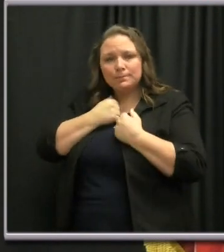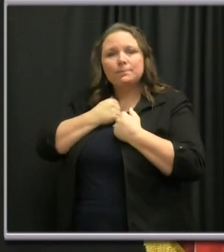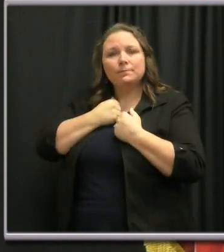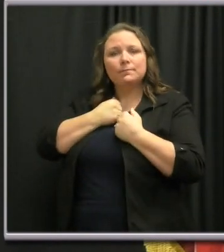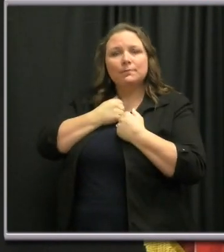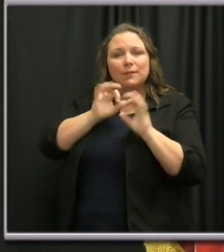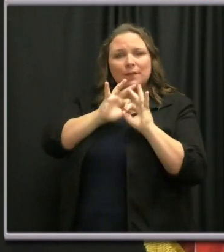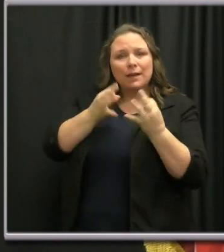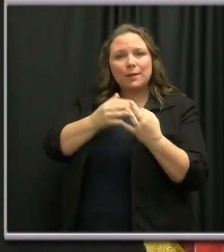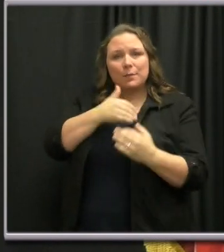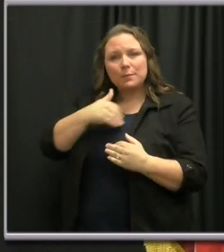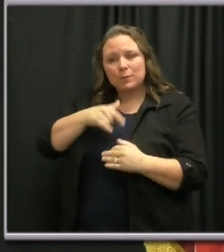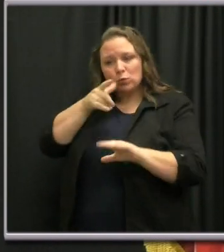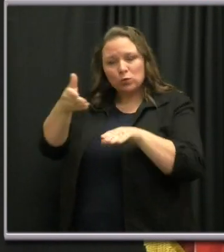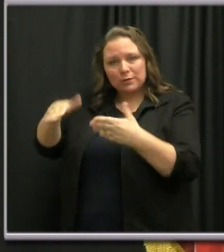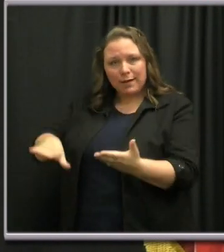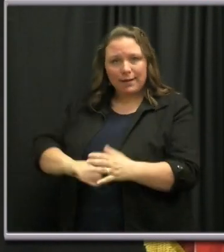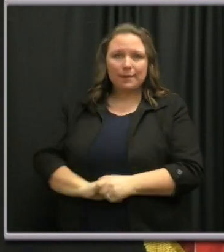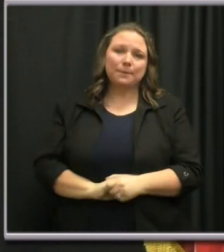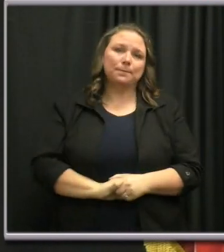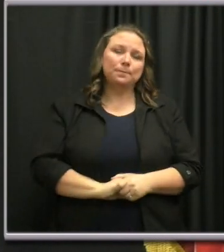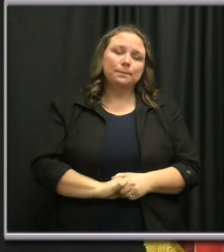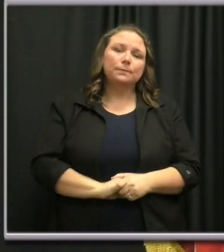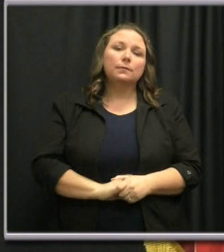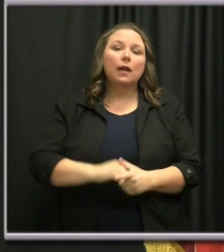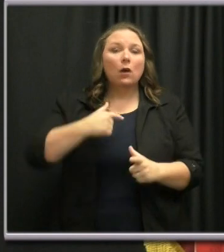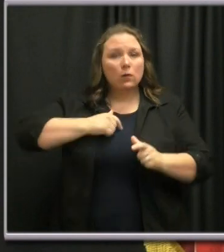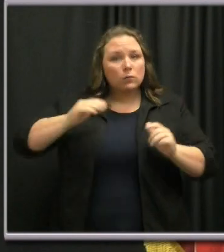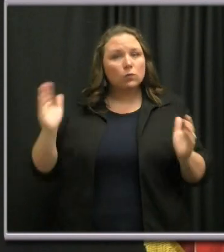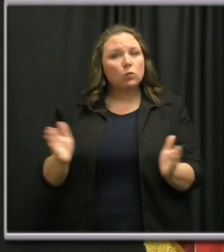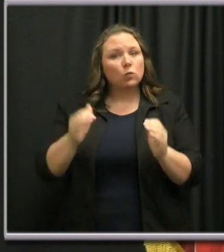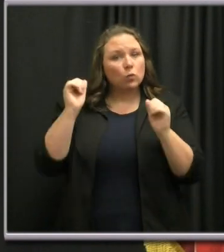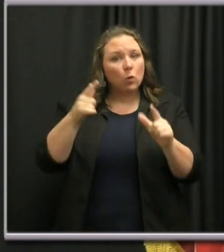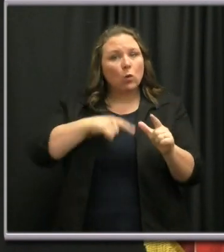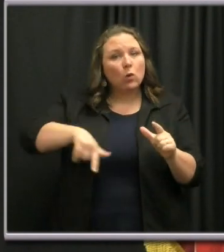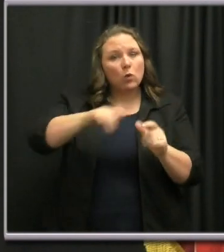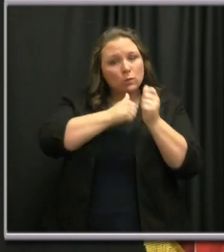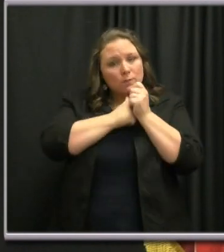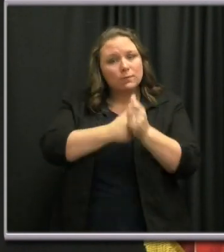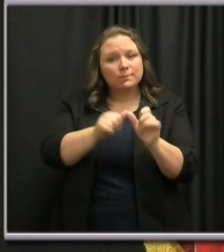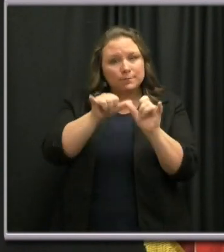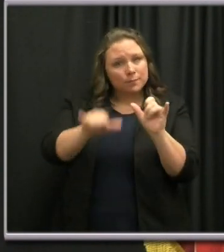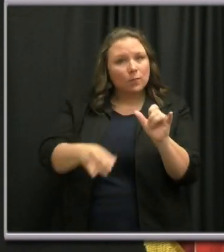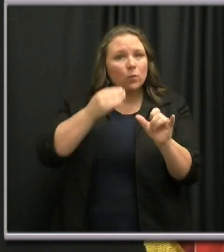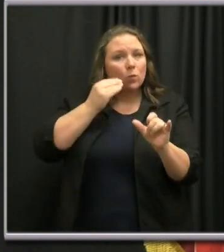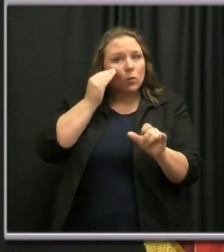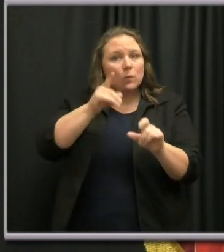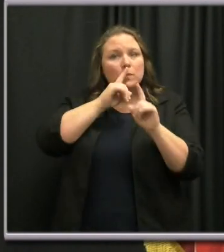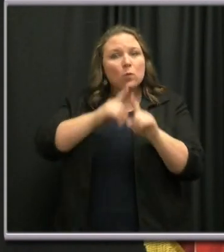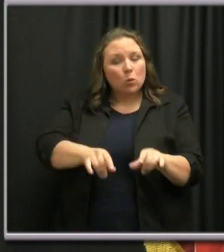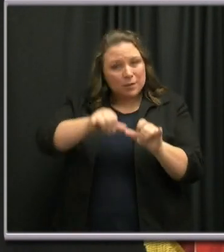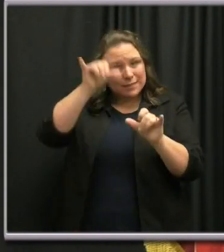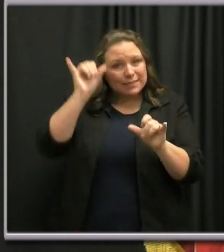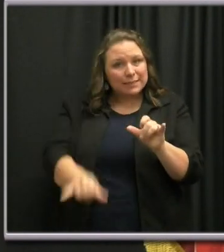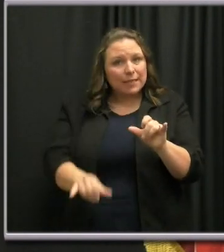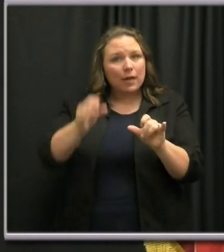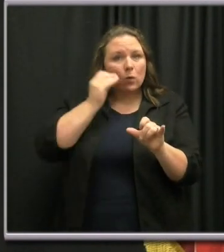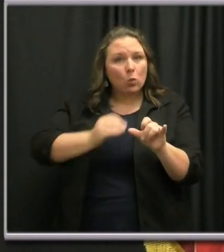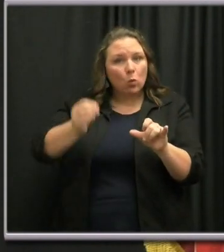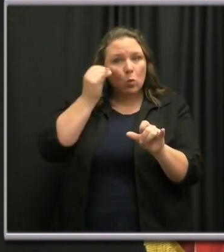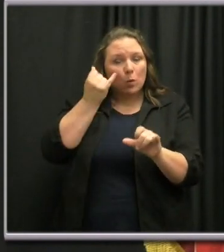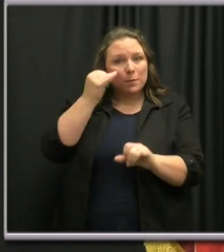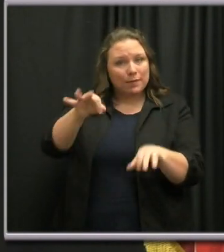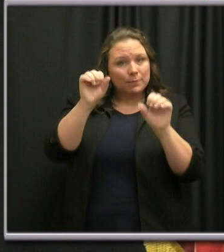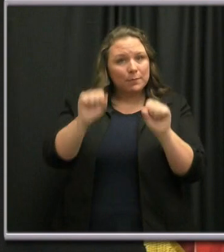died. Now, I urge everyone to continue following the Safer at Home order. Please remain at home